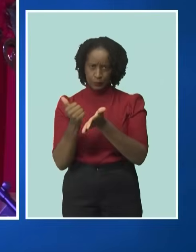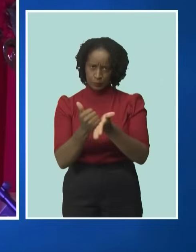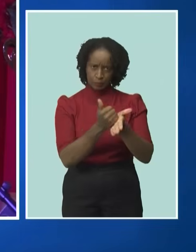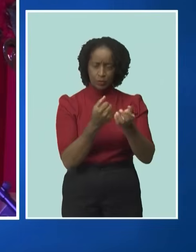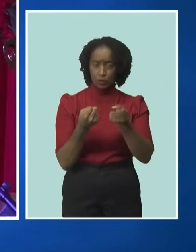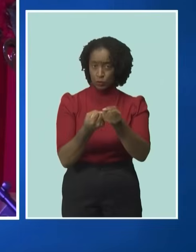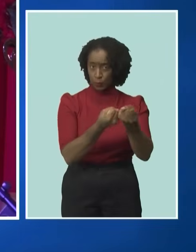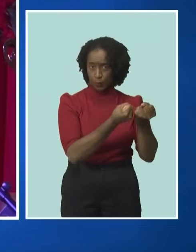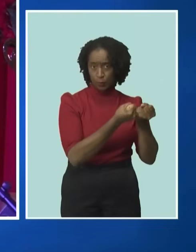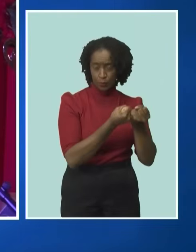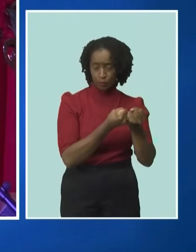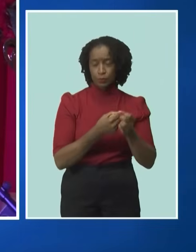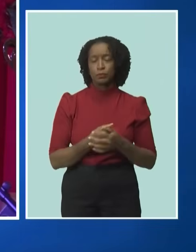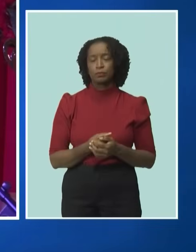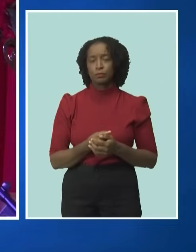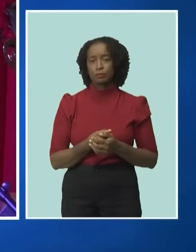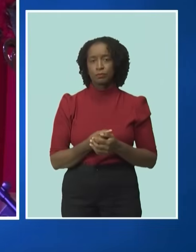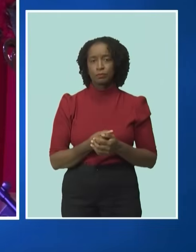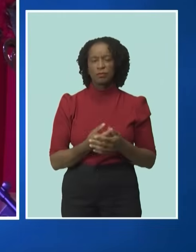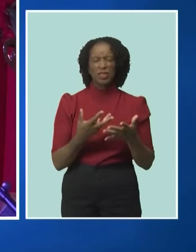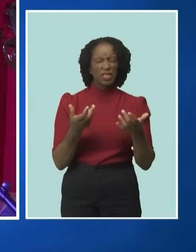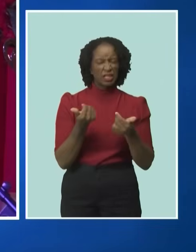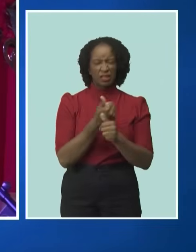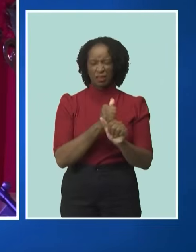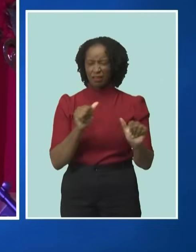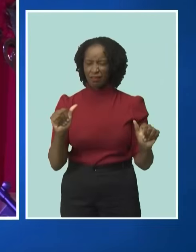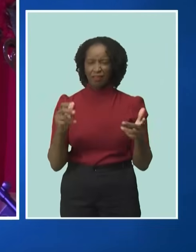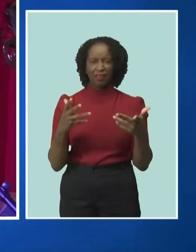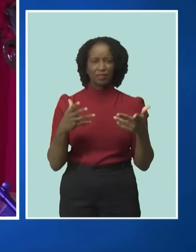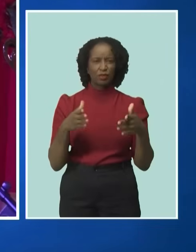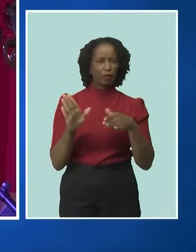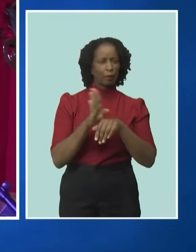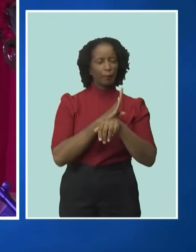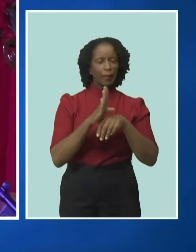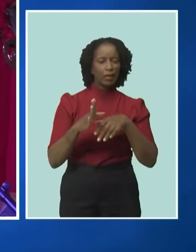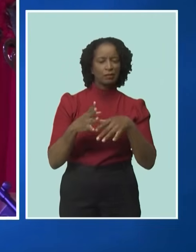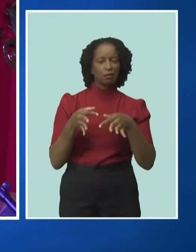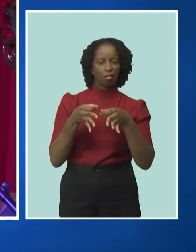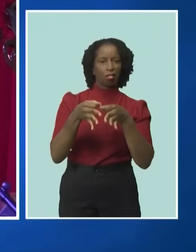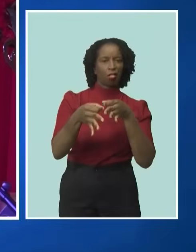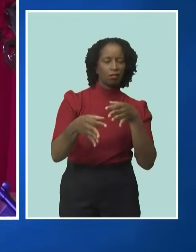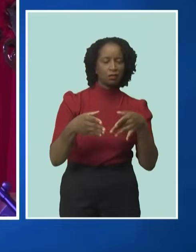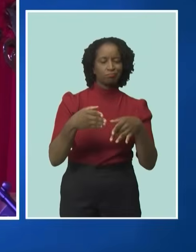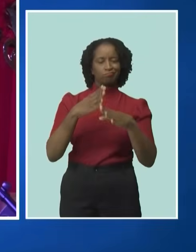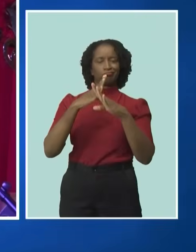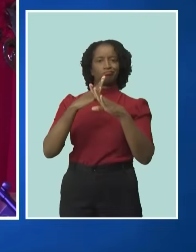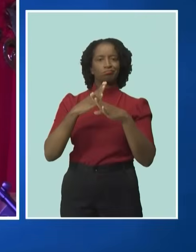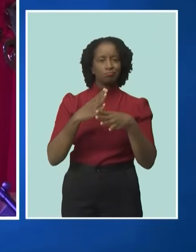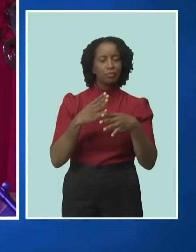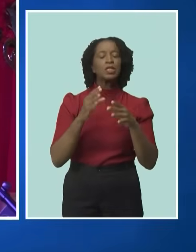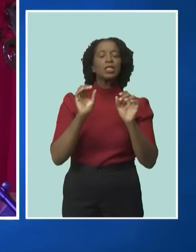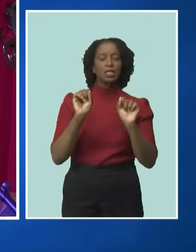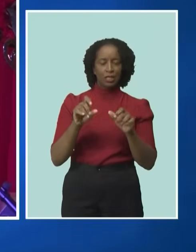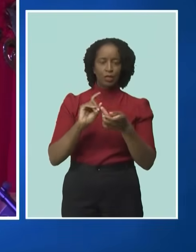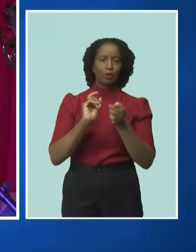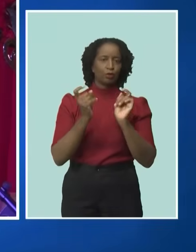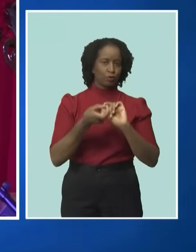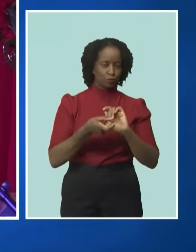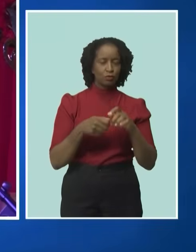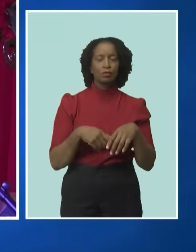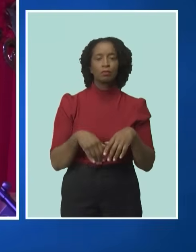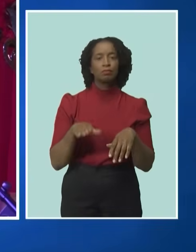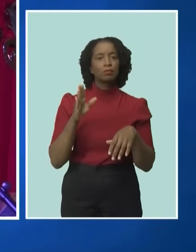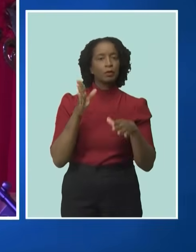processes that hinder greater operational efficiency. This all shows just how serious we are creating a bank that is indeed